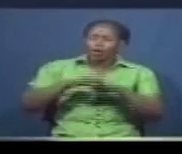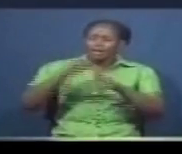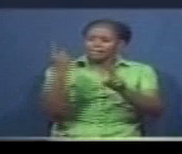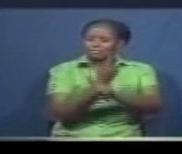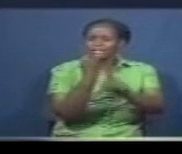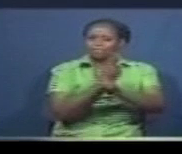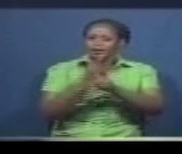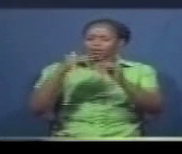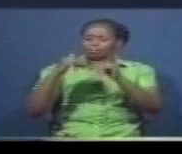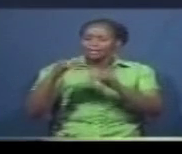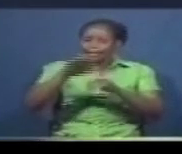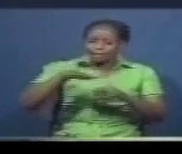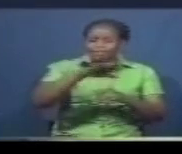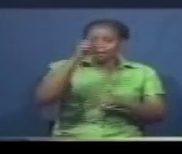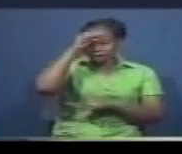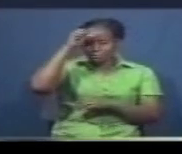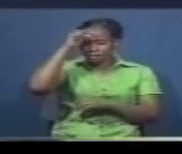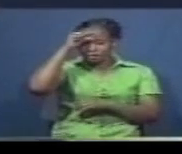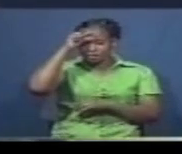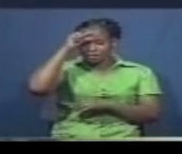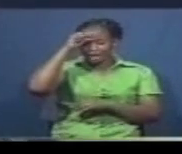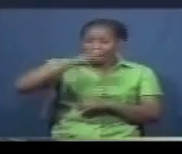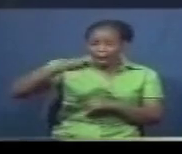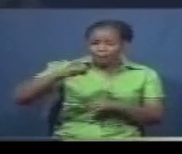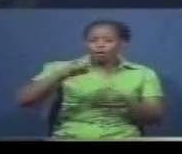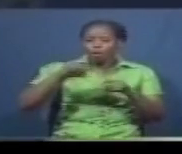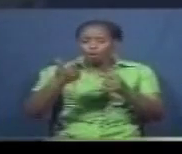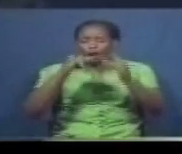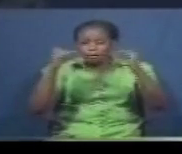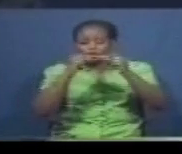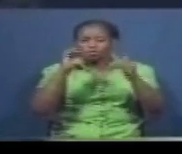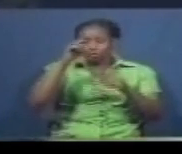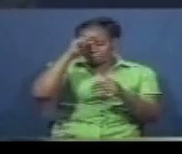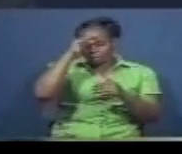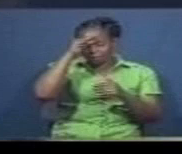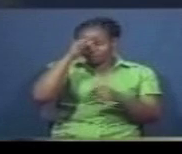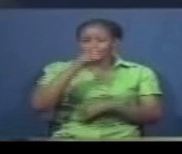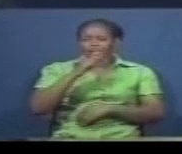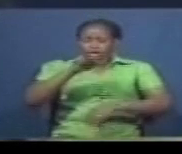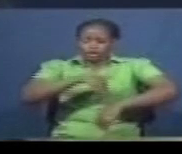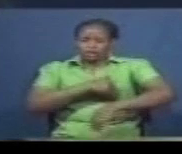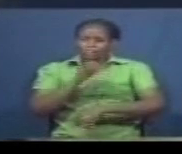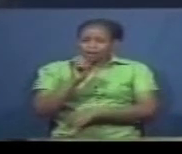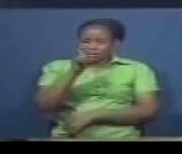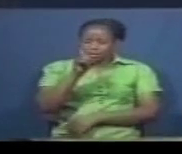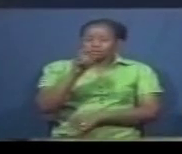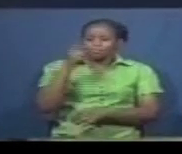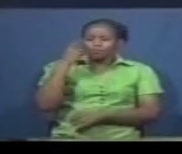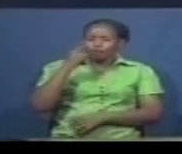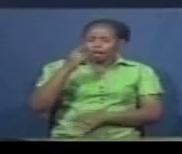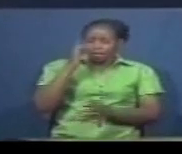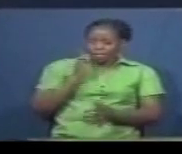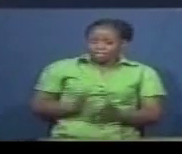government. It is the view of the Chief Executive of the Ethics and Anti-Corruption